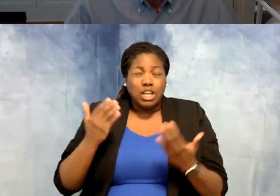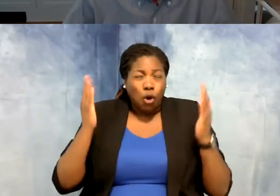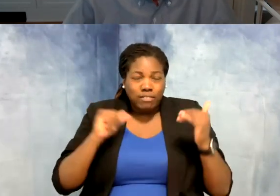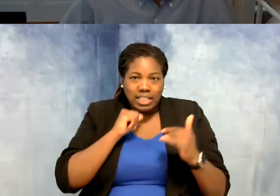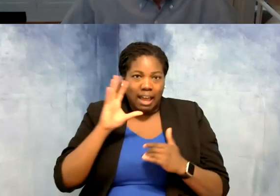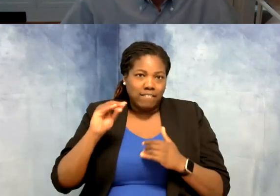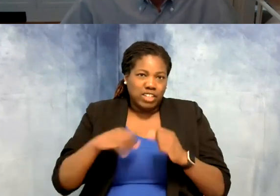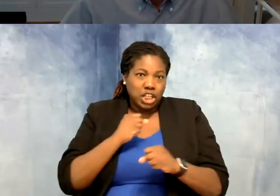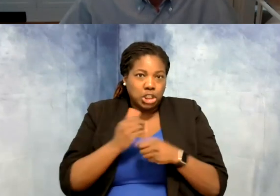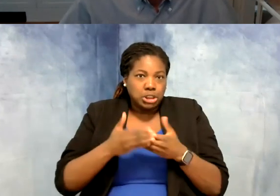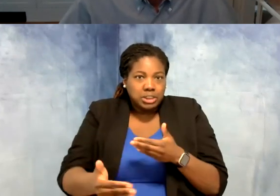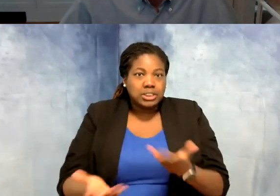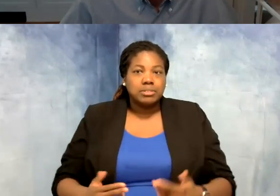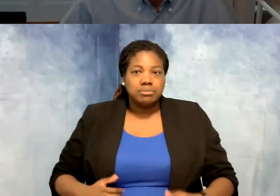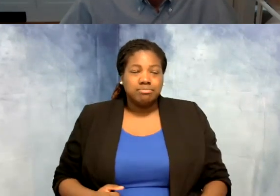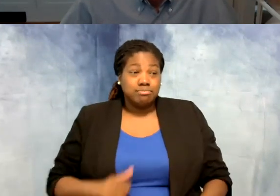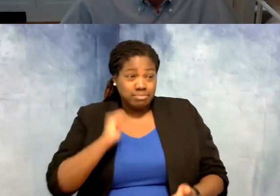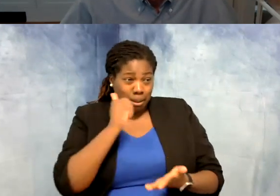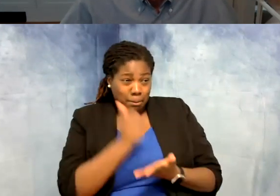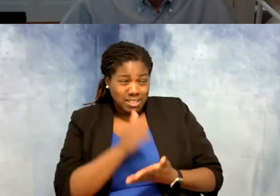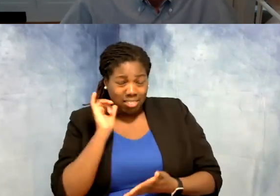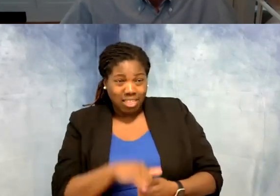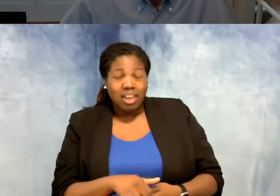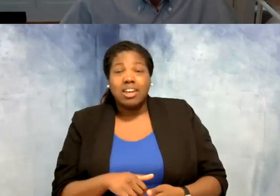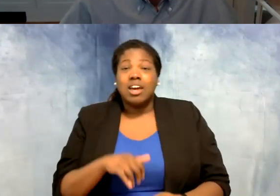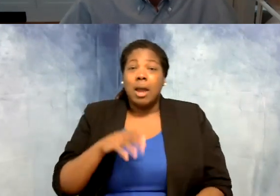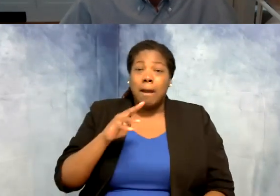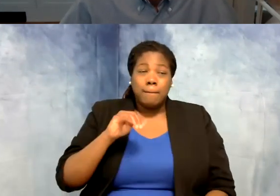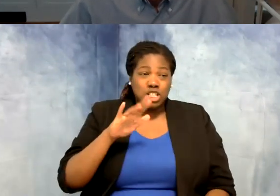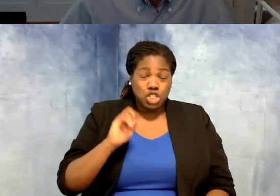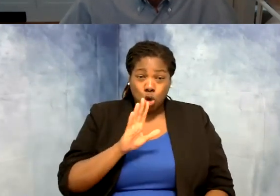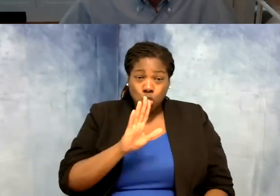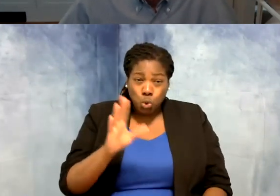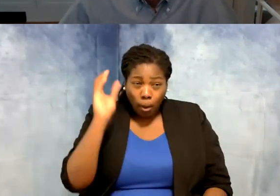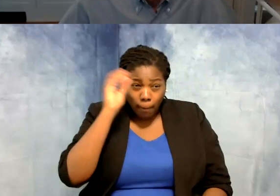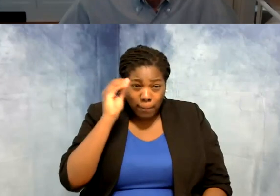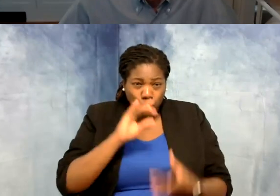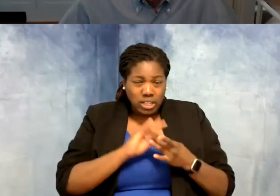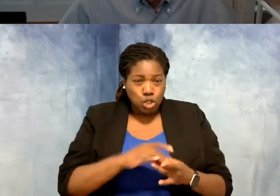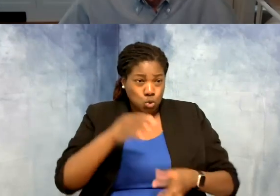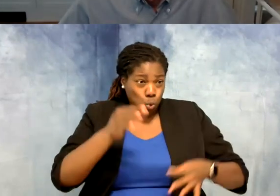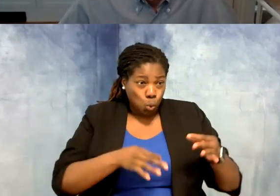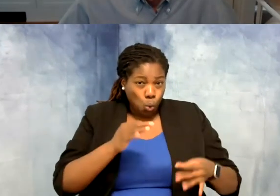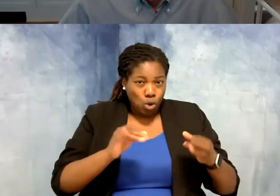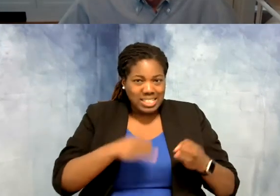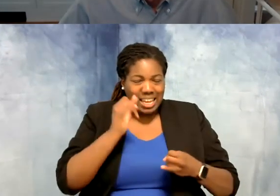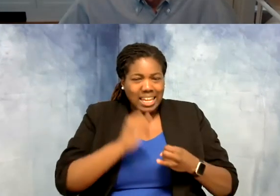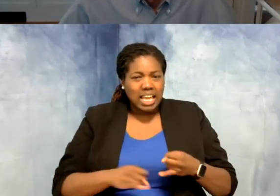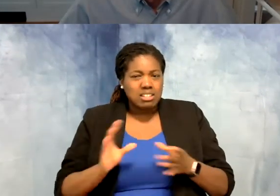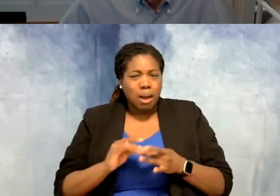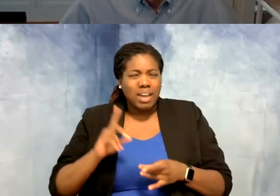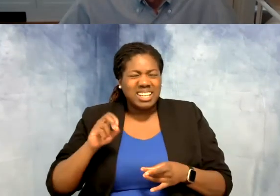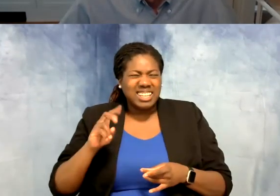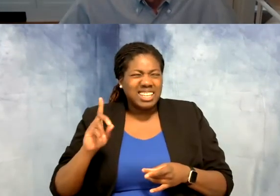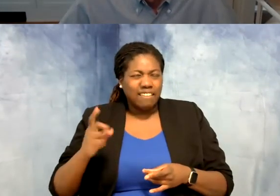years. Yeah, amen to that. Michele, I would love to get your thoughts on the role of courts. And to that last point that David